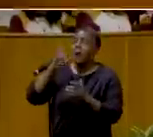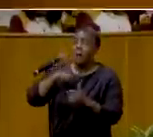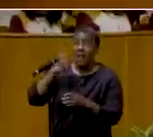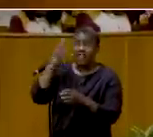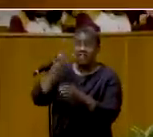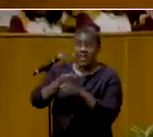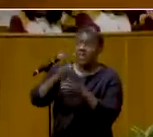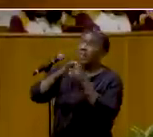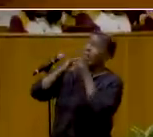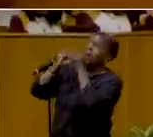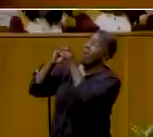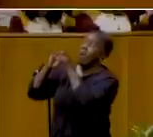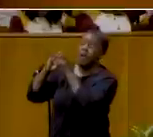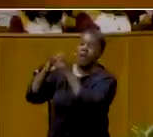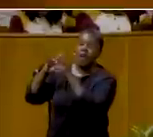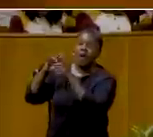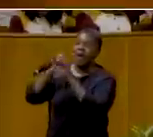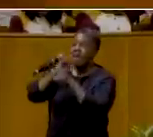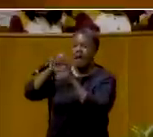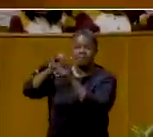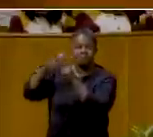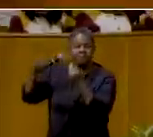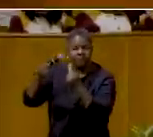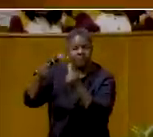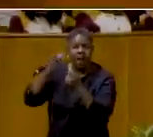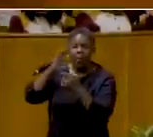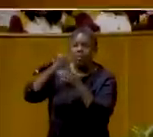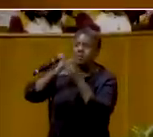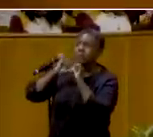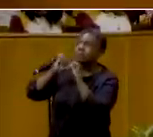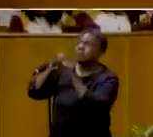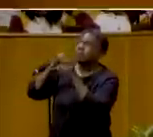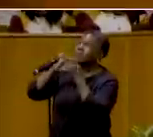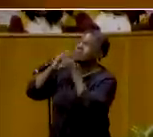faith in God.